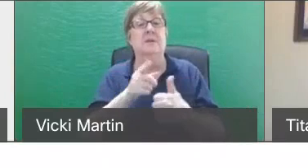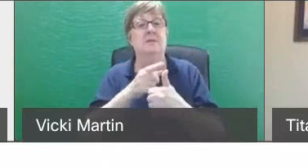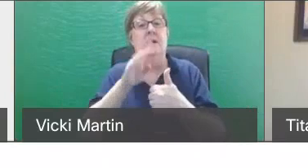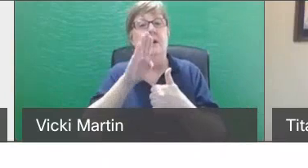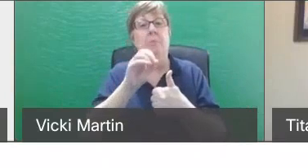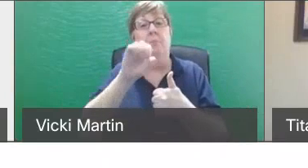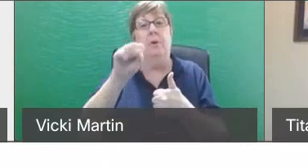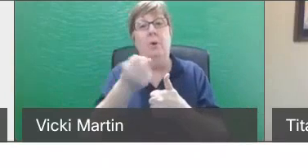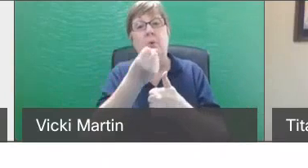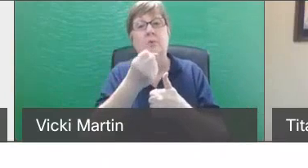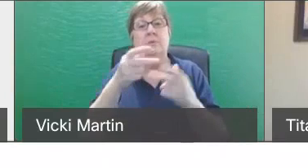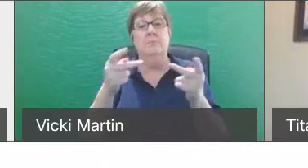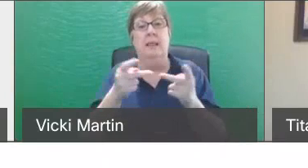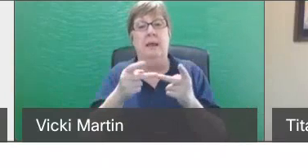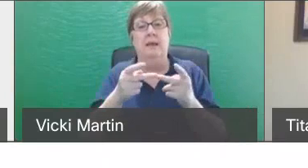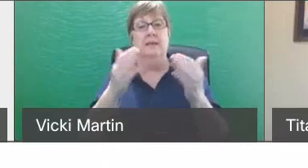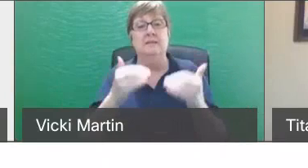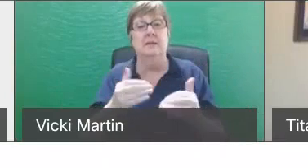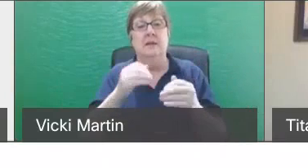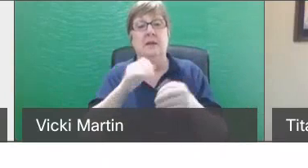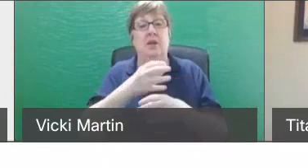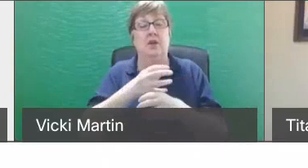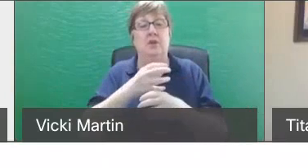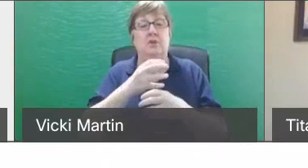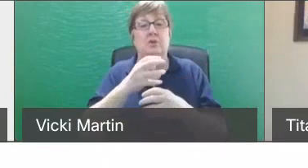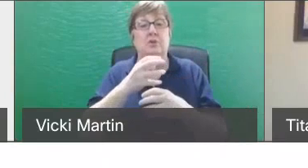Grief Recovery Center, and we have Active Minds.